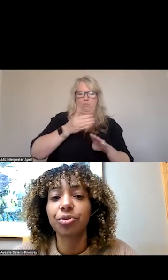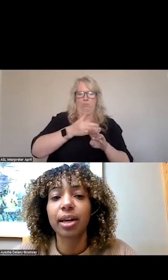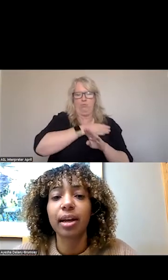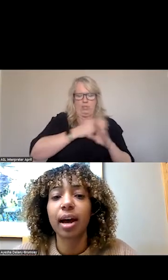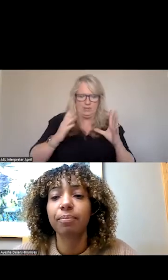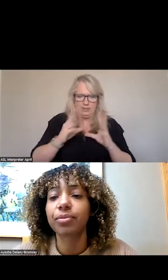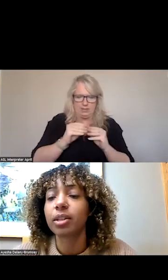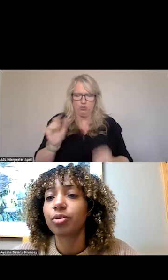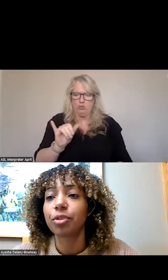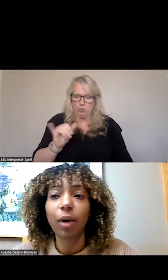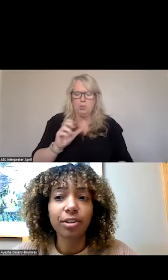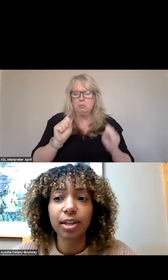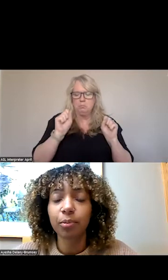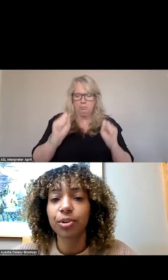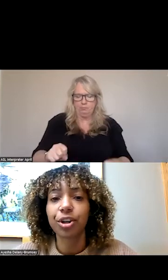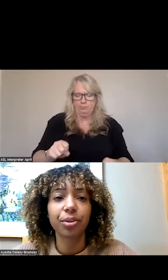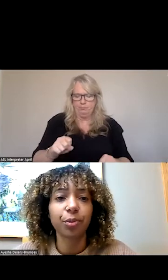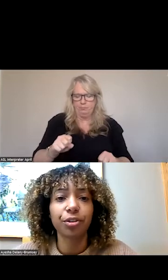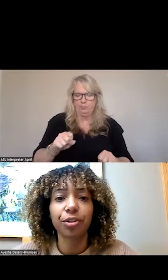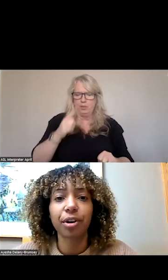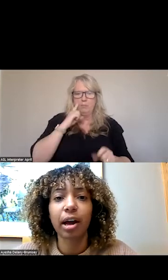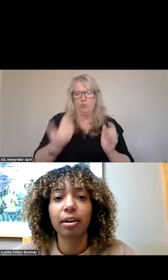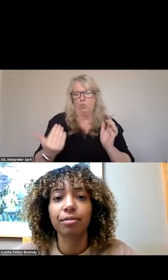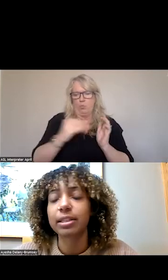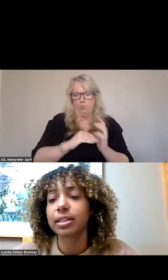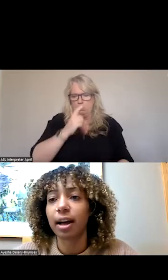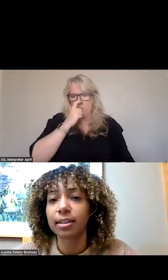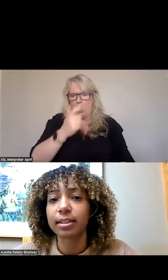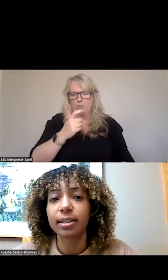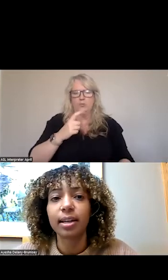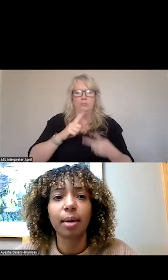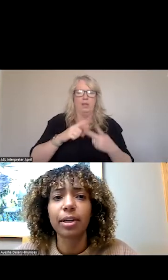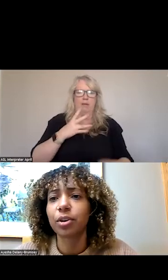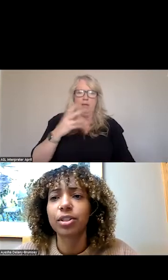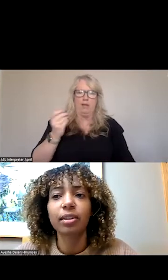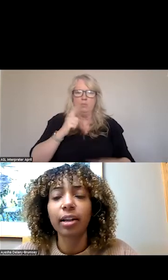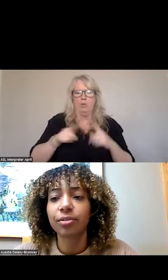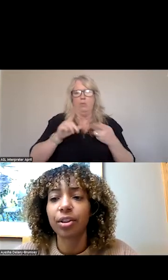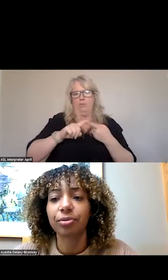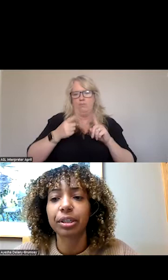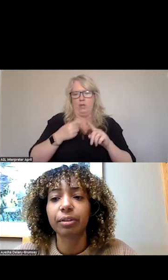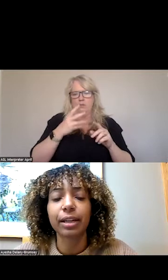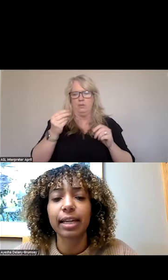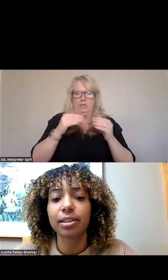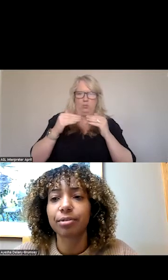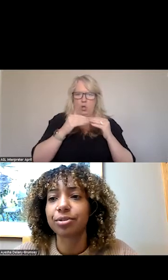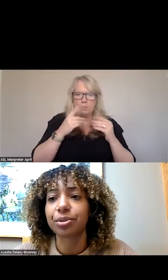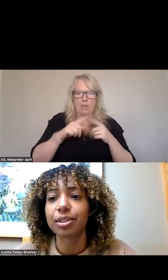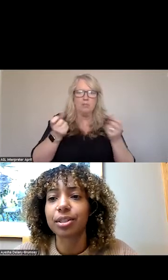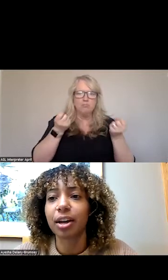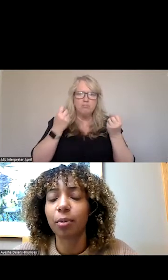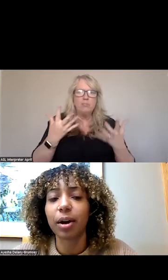so that you can rewatch them or share them with your friends and colleagues, as well as lots of other really